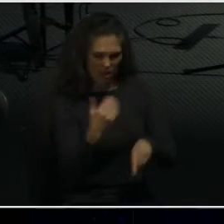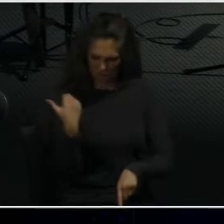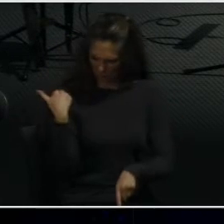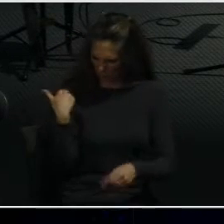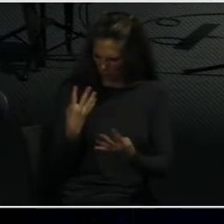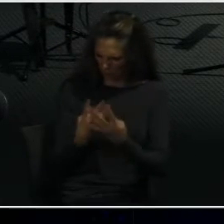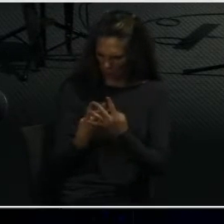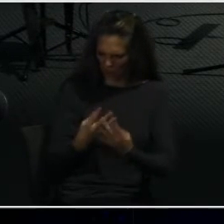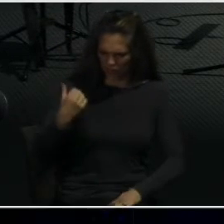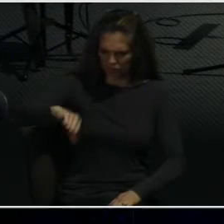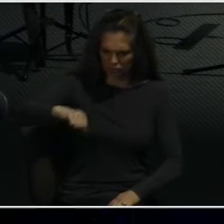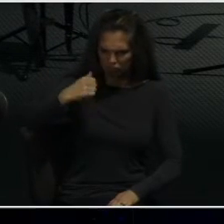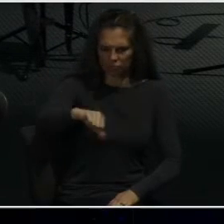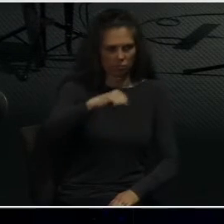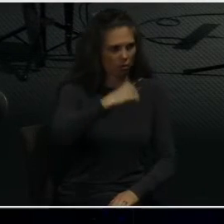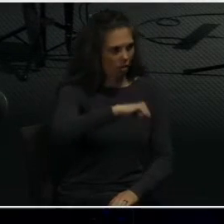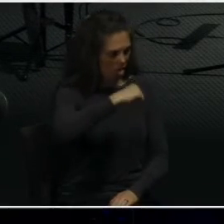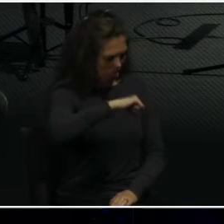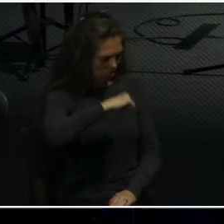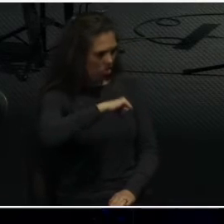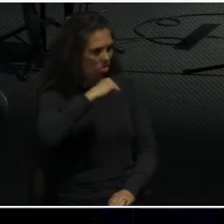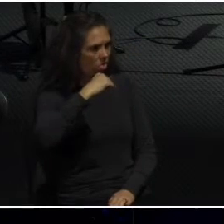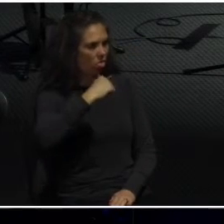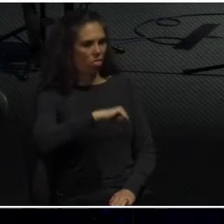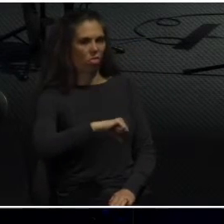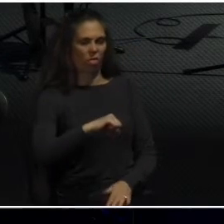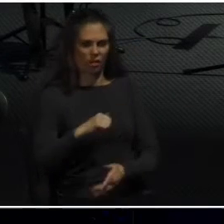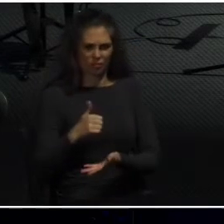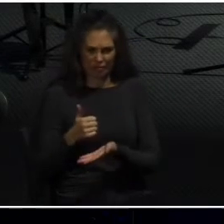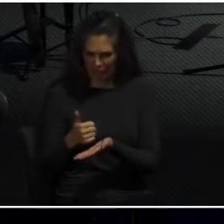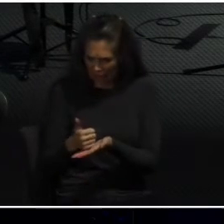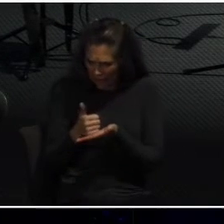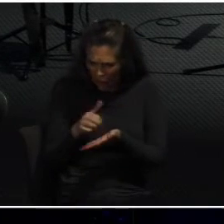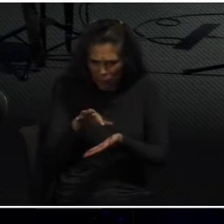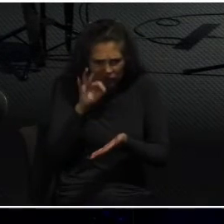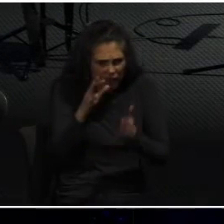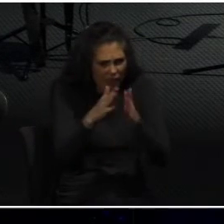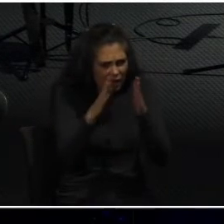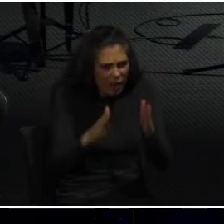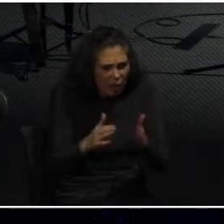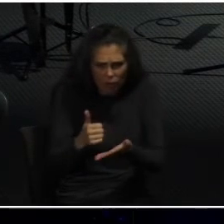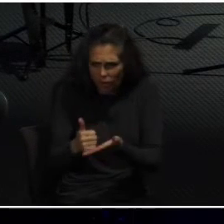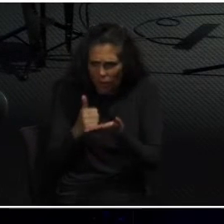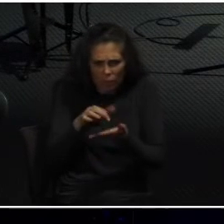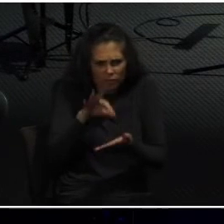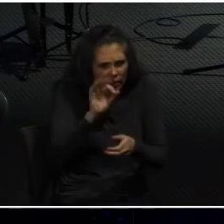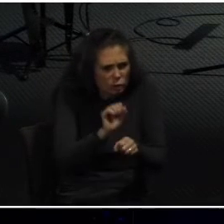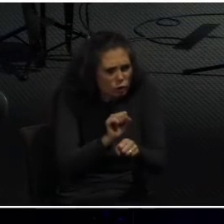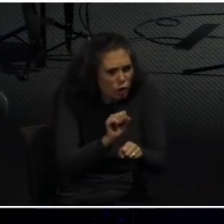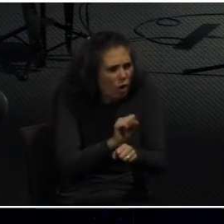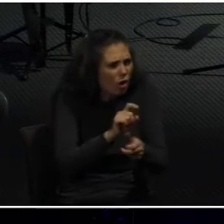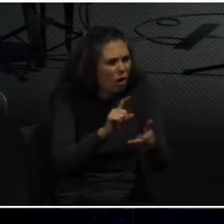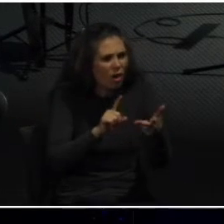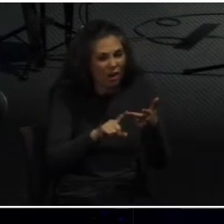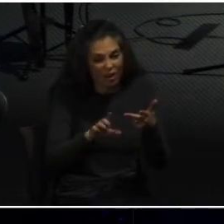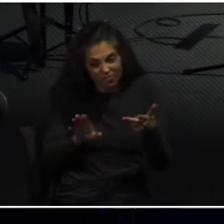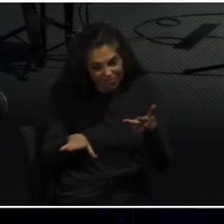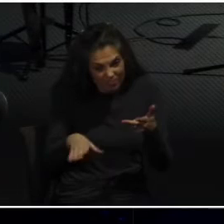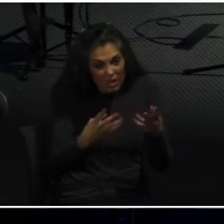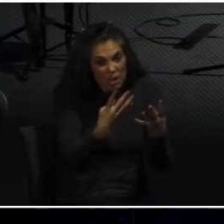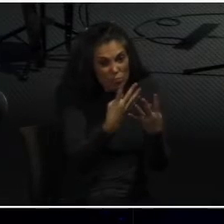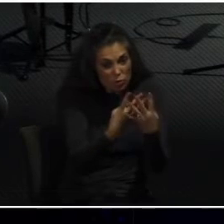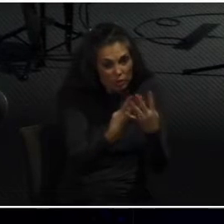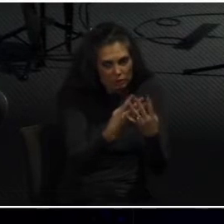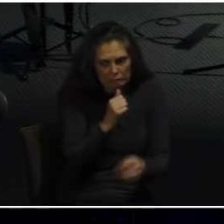could use some help emotionally because of the things that happened to me while in prison. And spiritually, I have